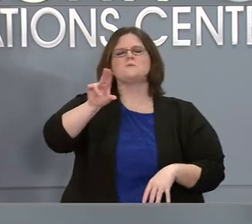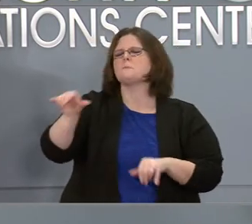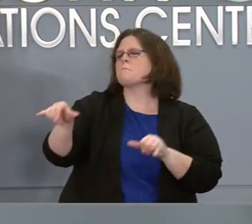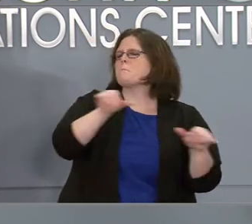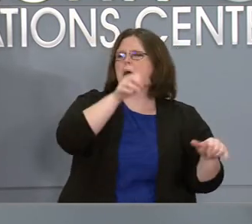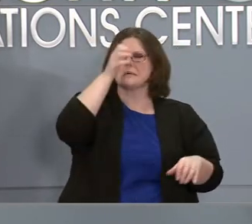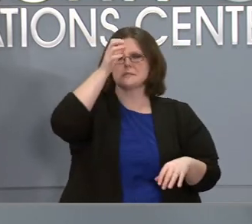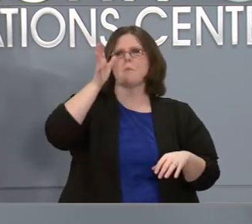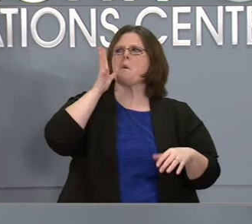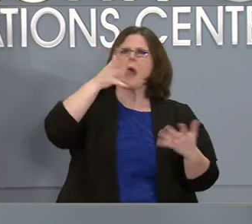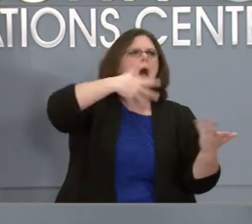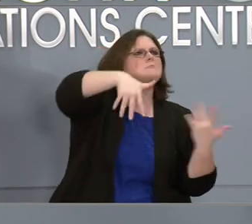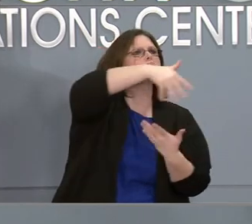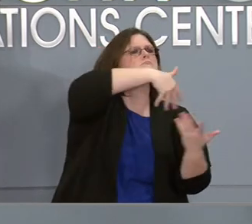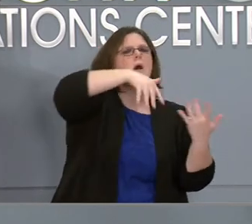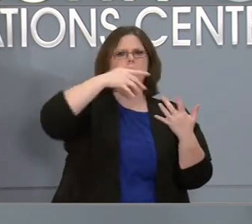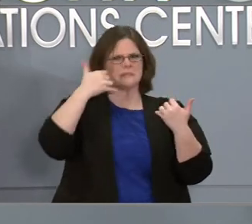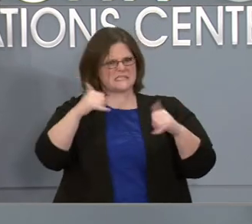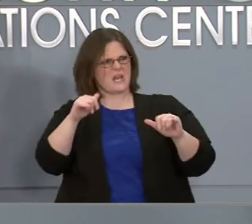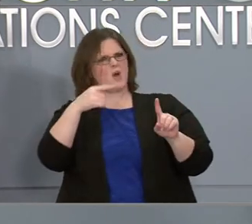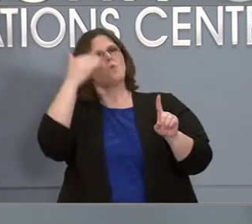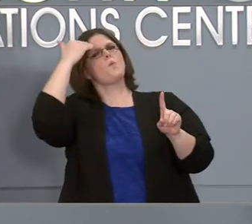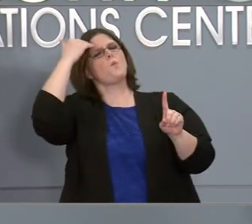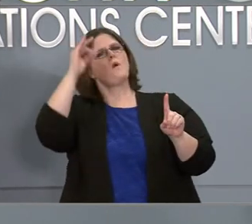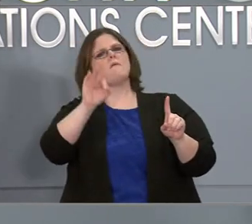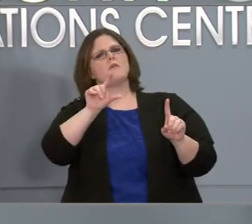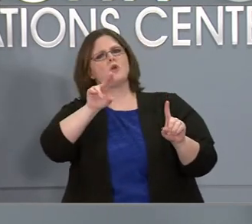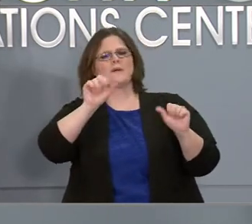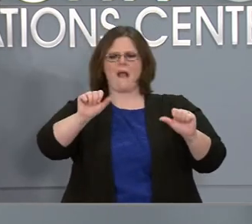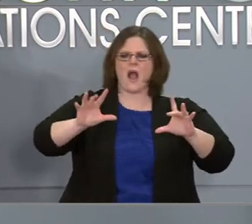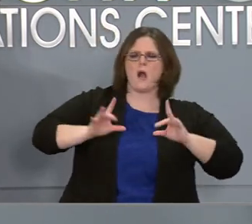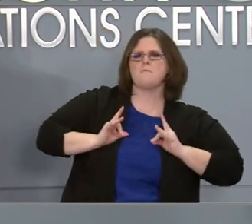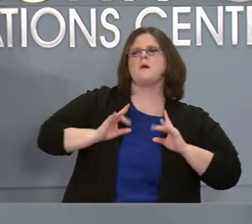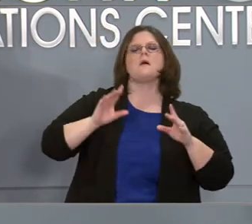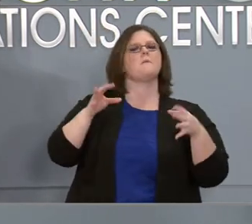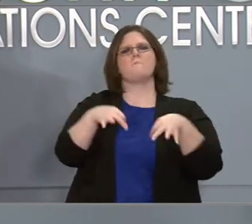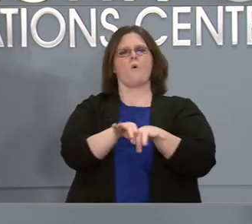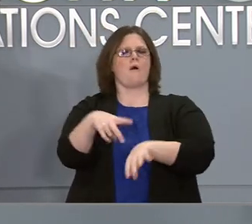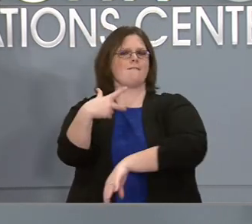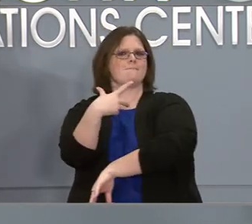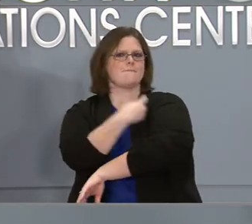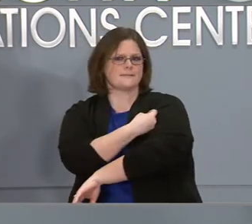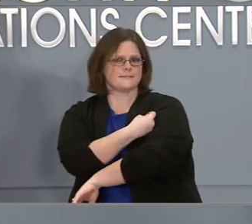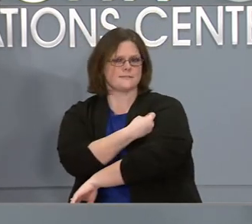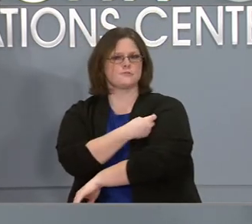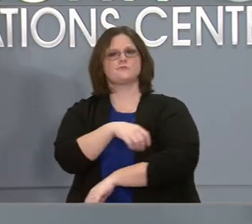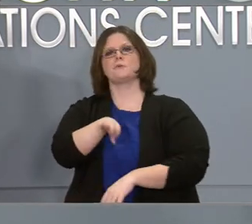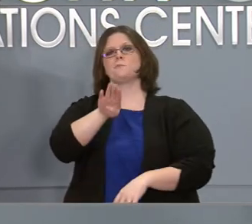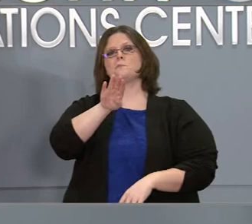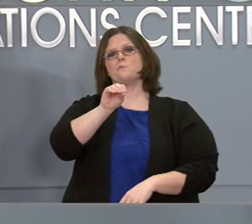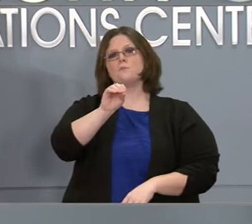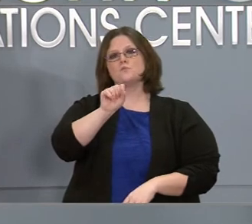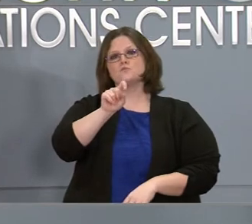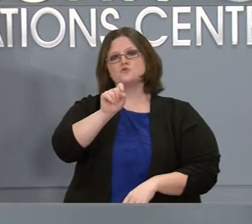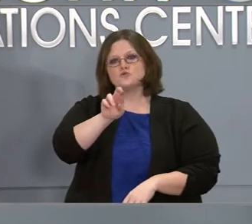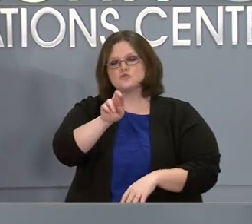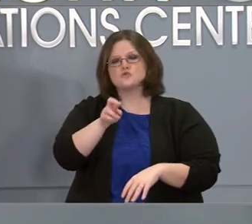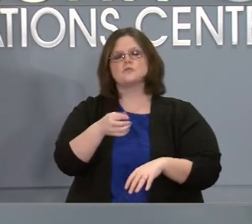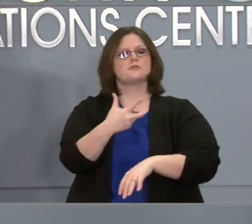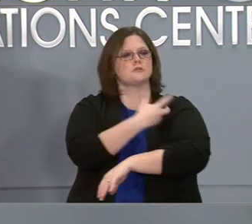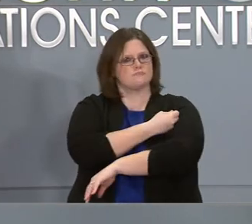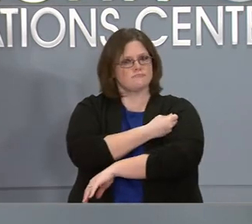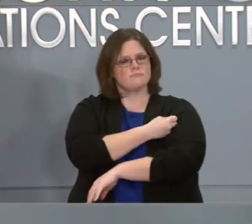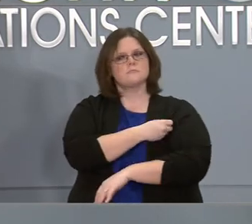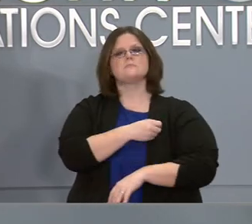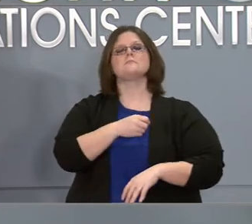we want to do, however, is to get our population vaccinated and boosted so it will not have as big an effect. We